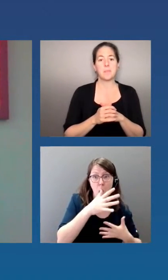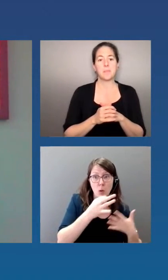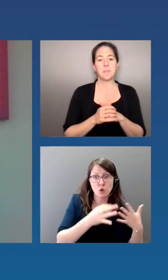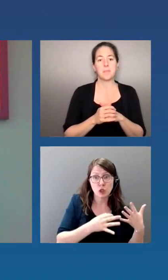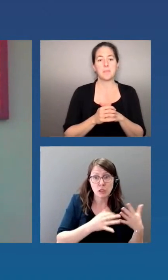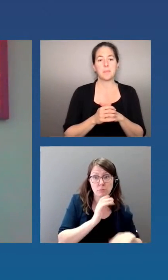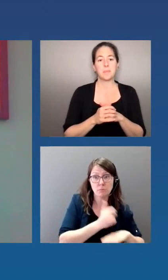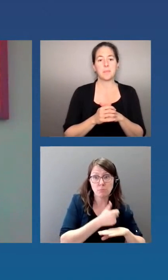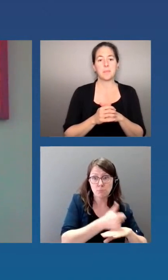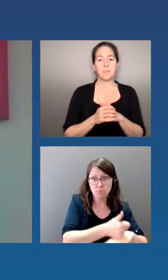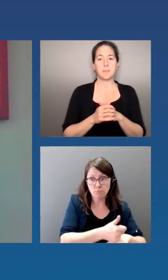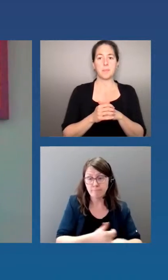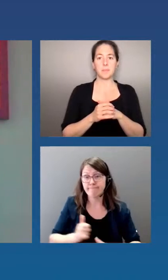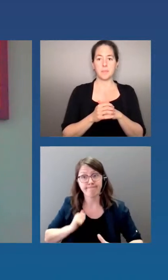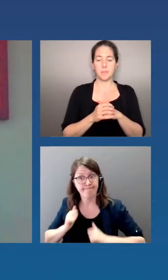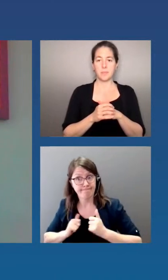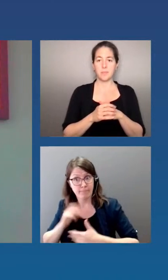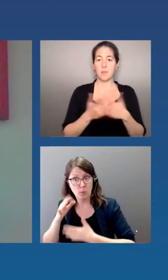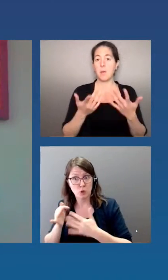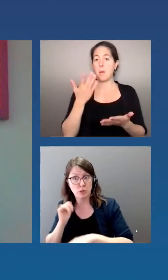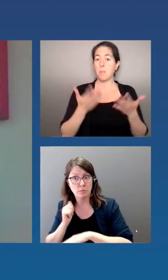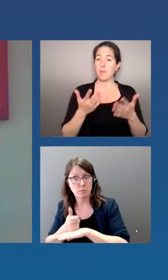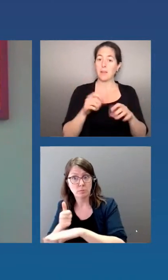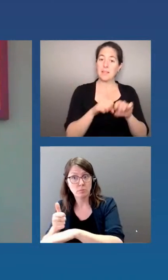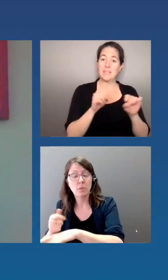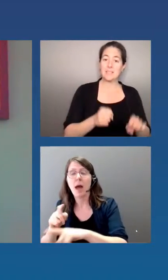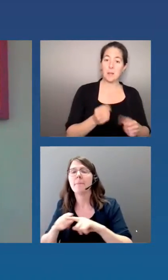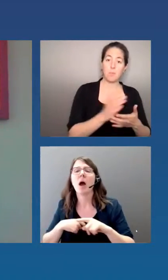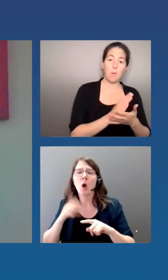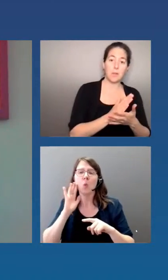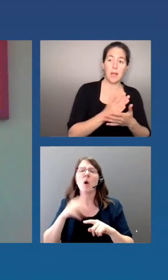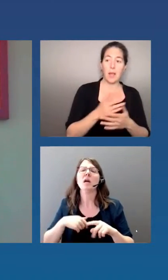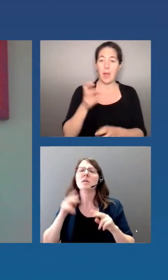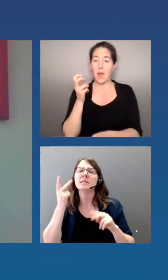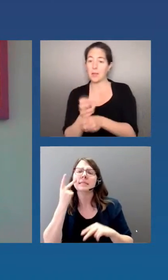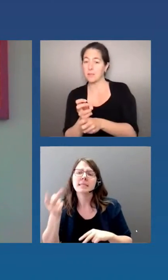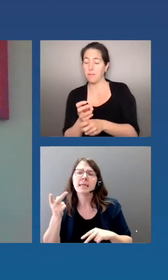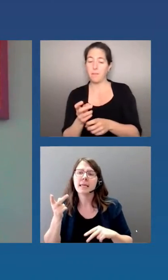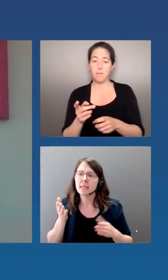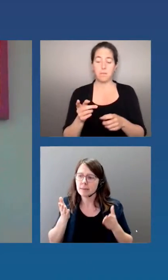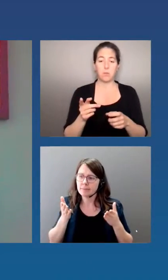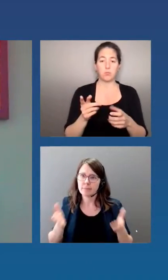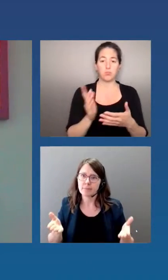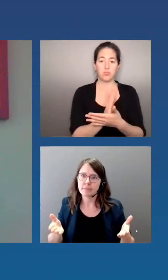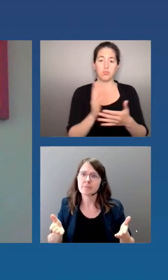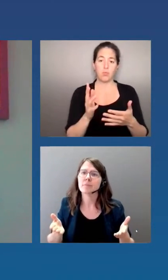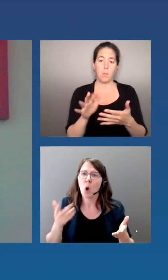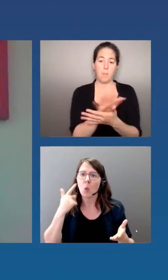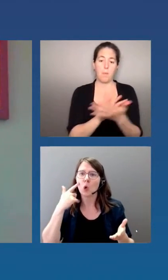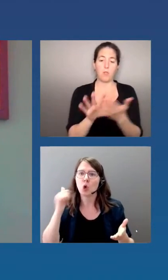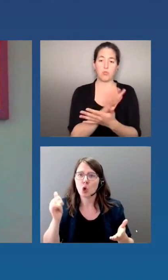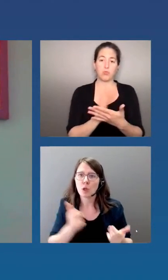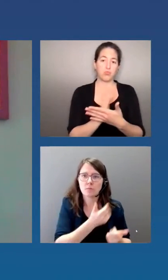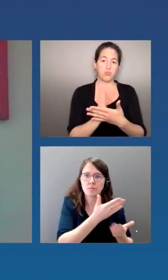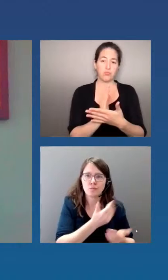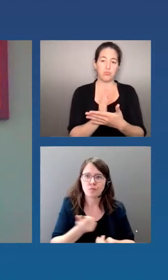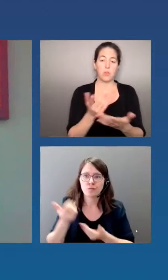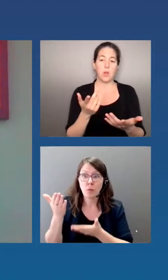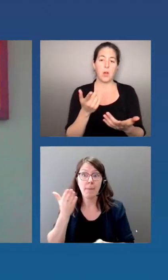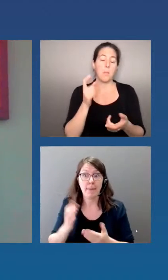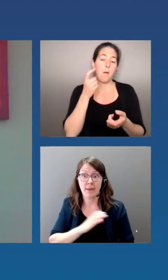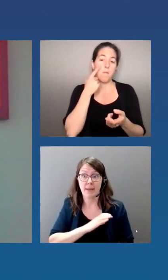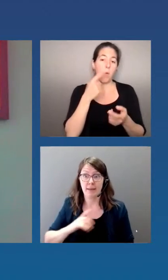what those two scenarios look like, and council might have to make that decision to go a bit stronger